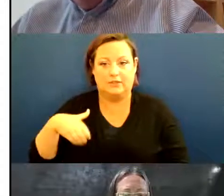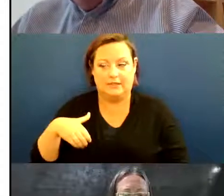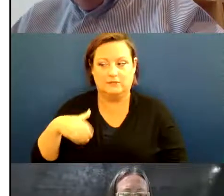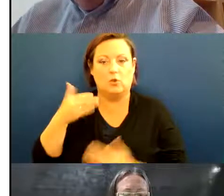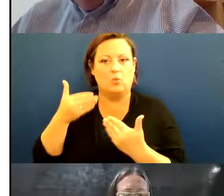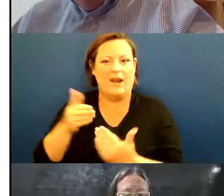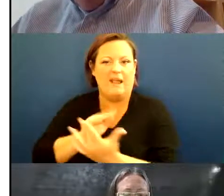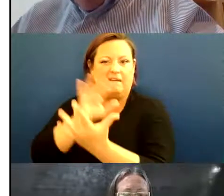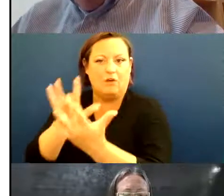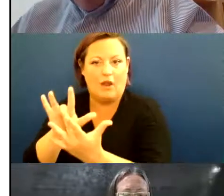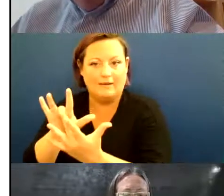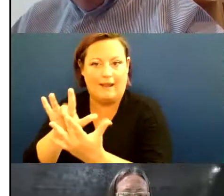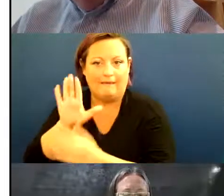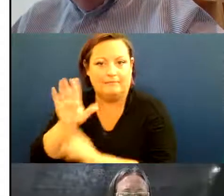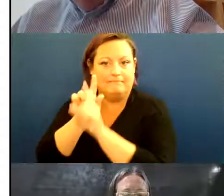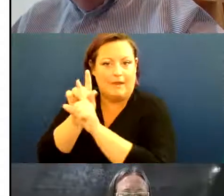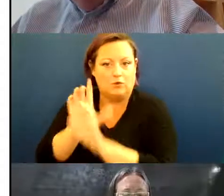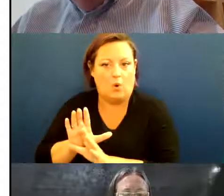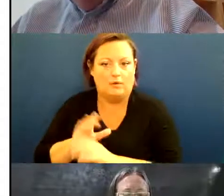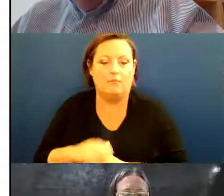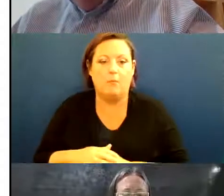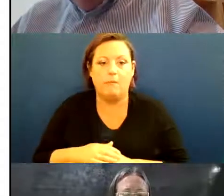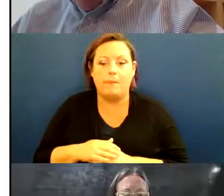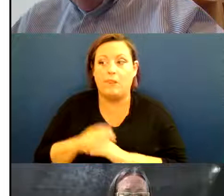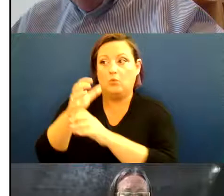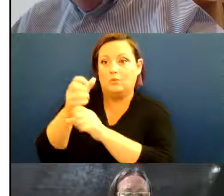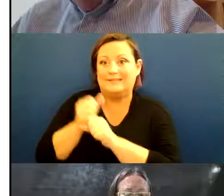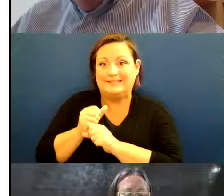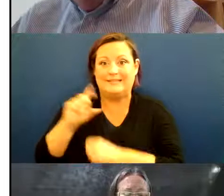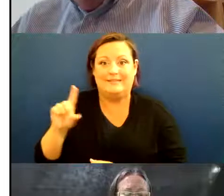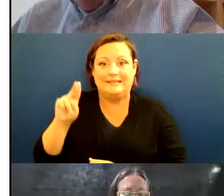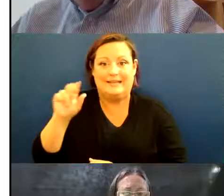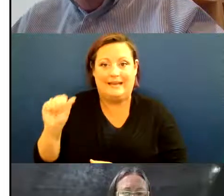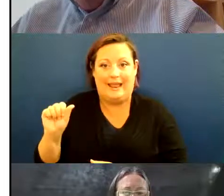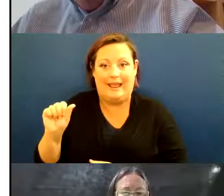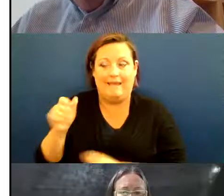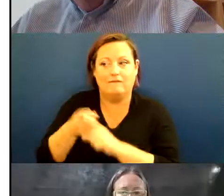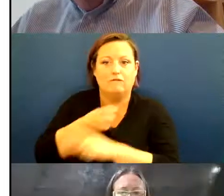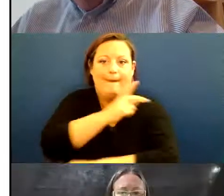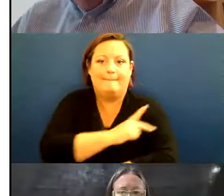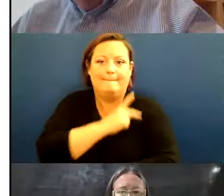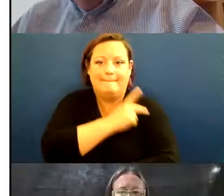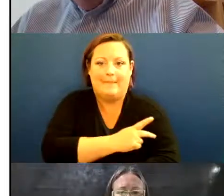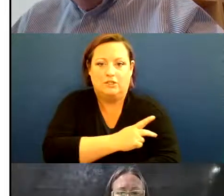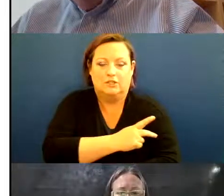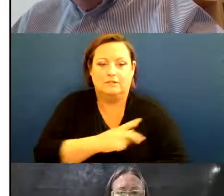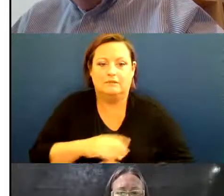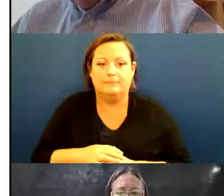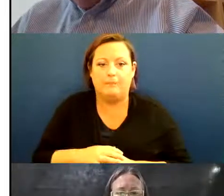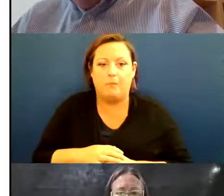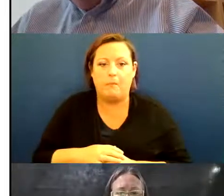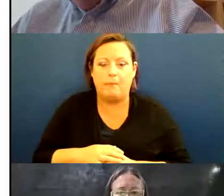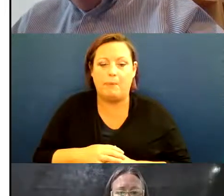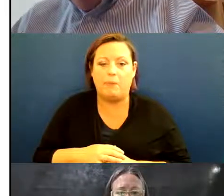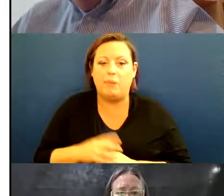We received a DNA sample from one of his patients. We